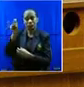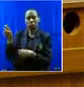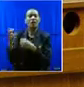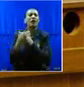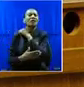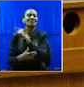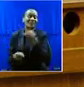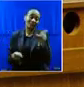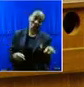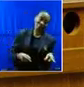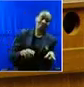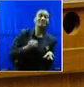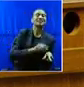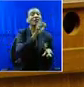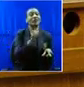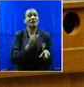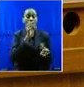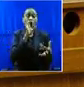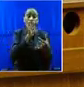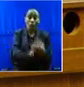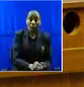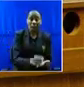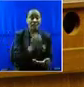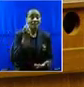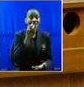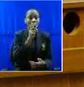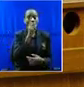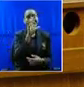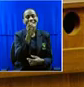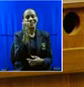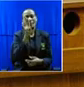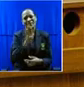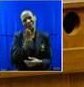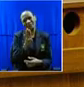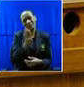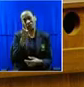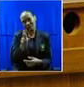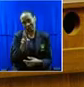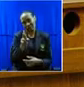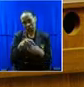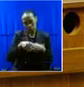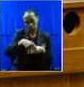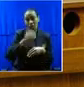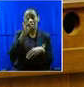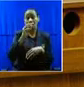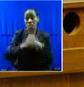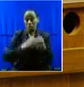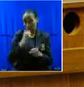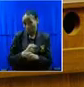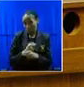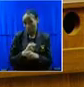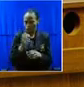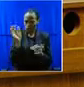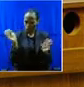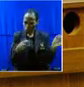We have committed 100 billion rand over the next 3 years to create jobs through public and